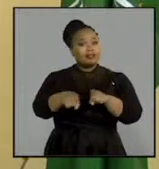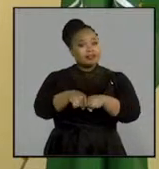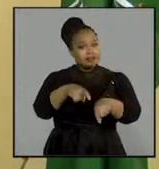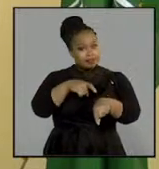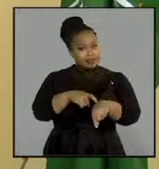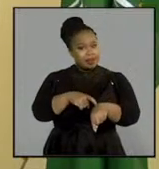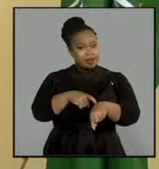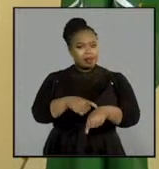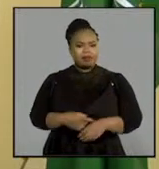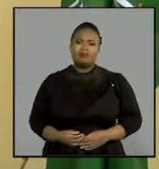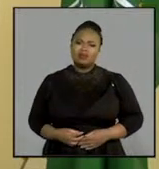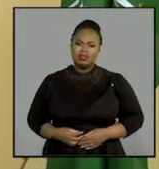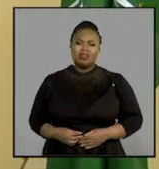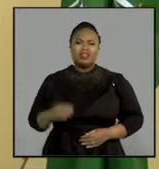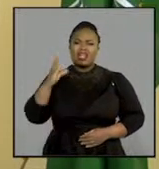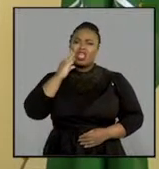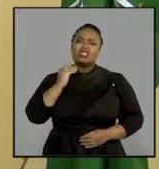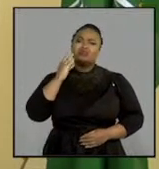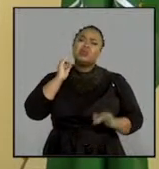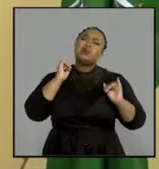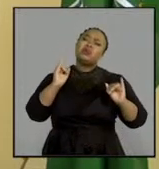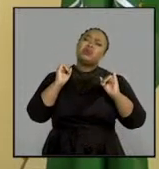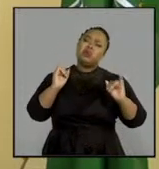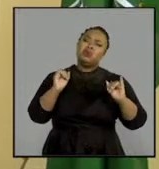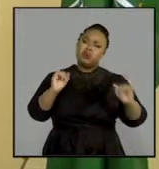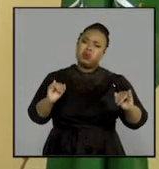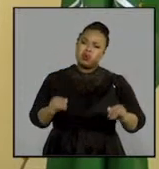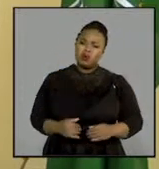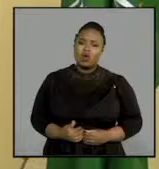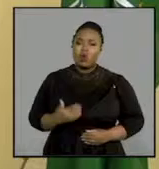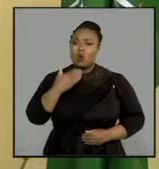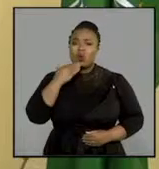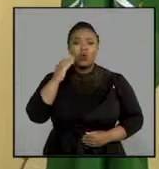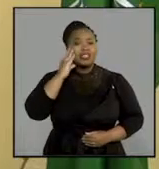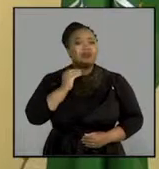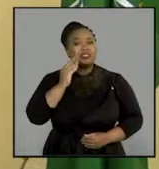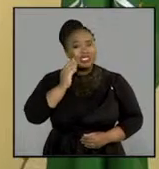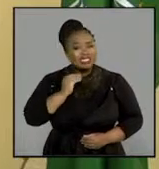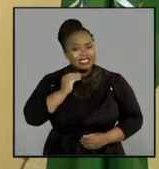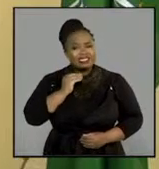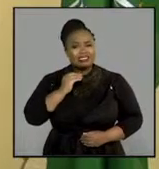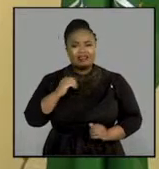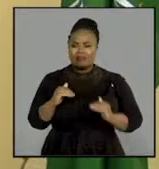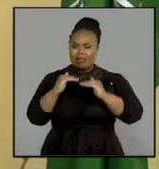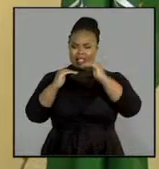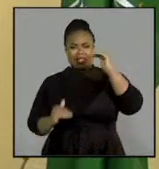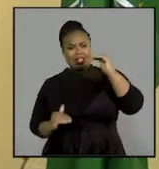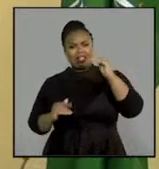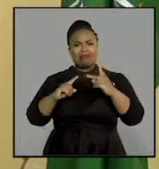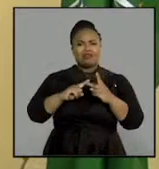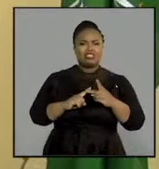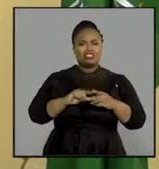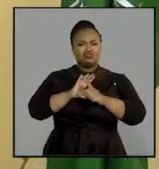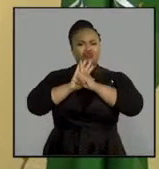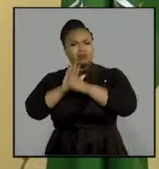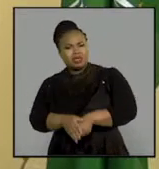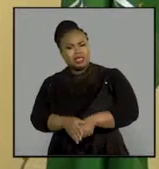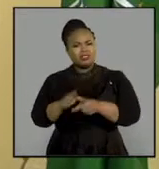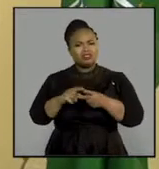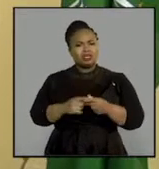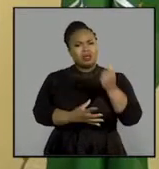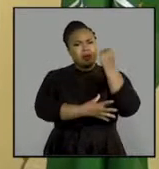And yet it is women who always bear the brunt of inequality,